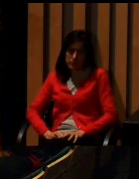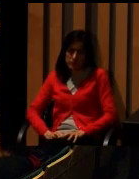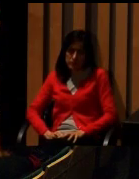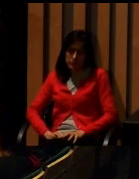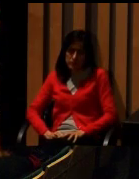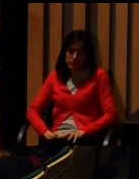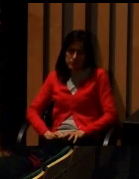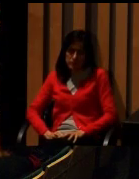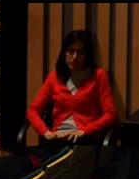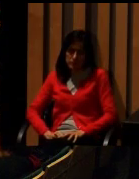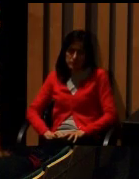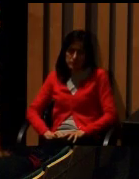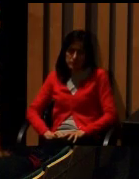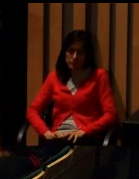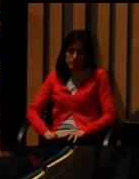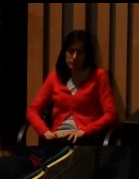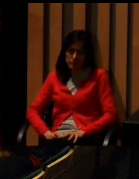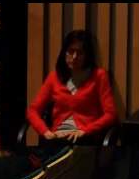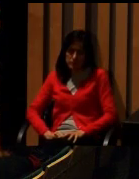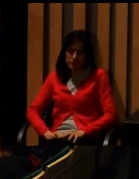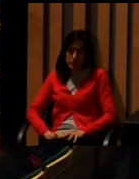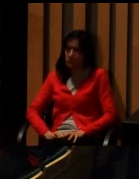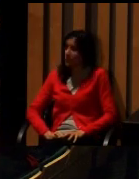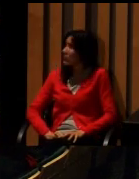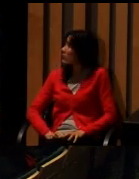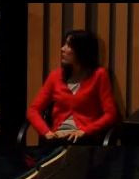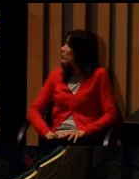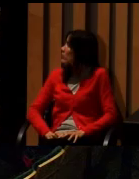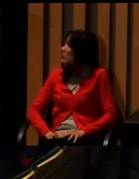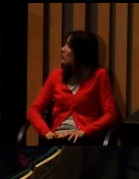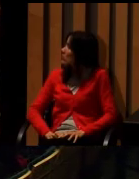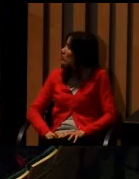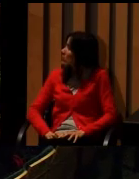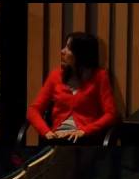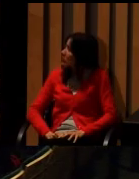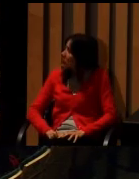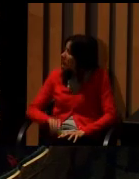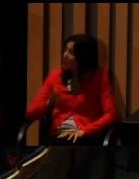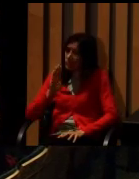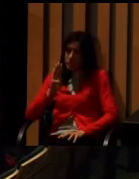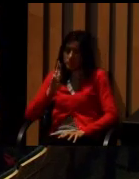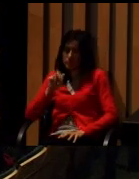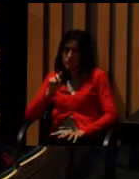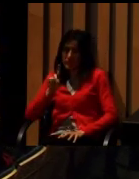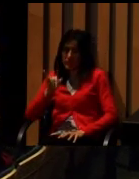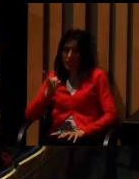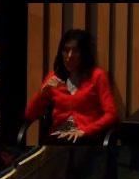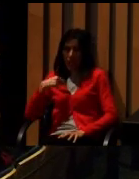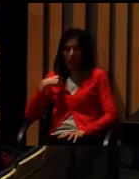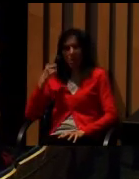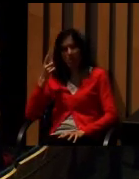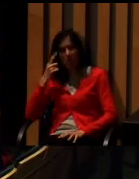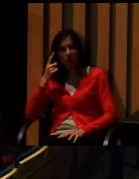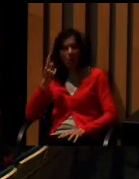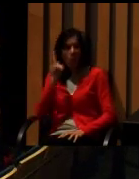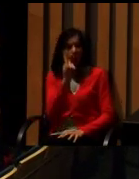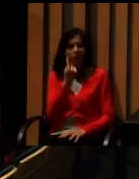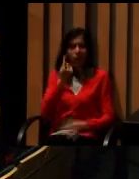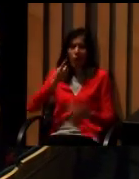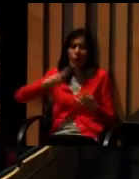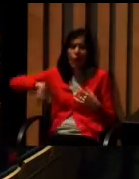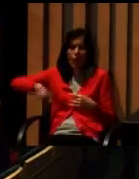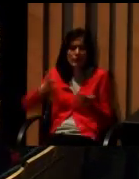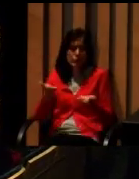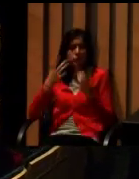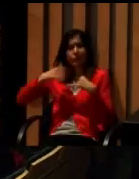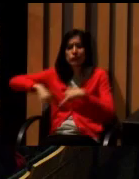I'd just like to say that I was a little worried today that we were preaching to the choir, but we do have one convert. So that's a good